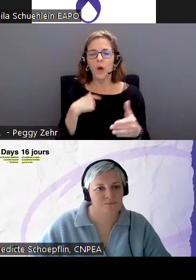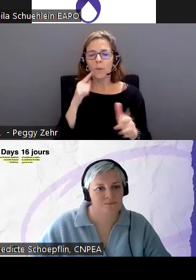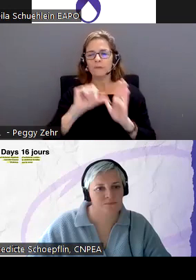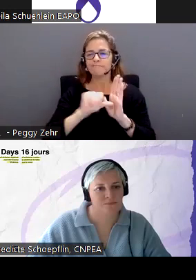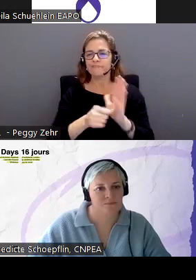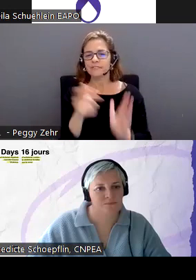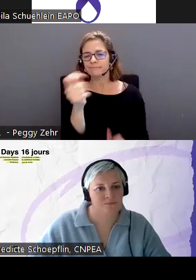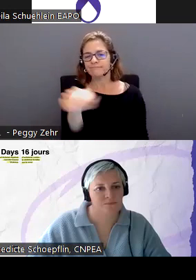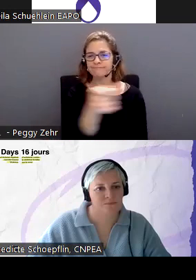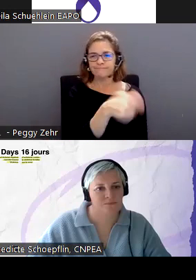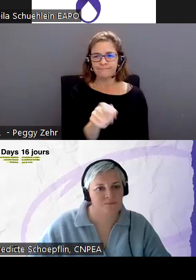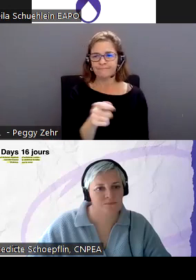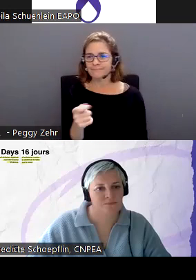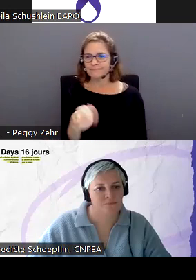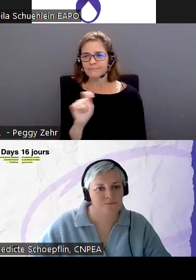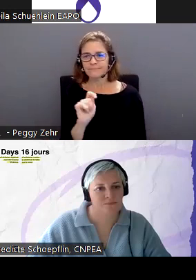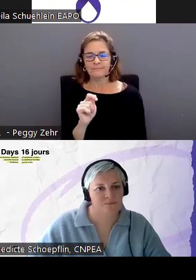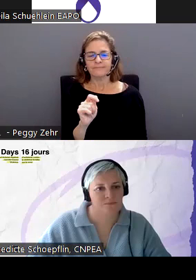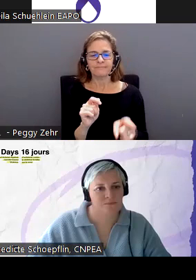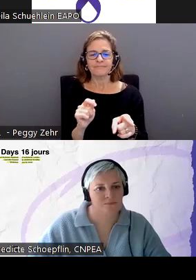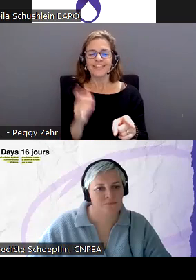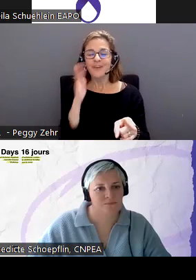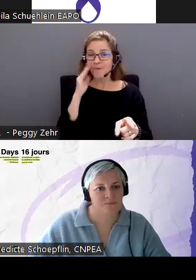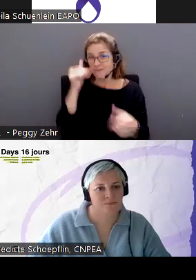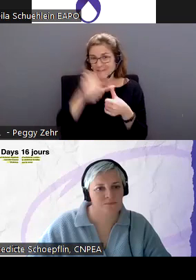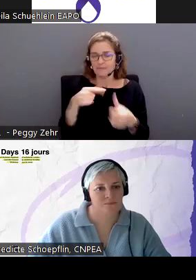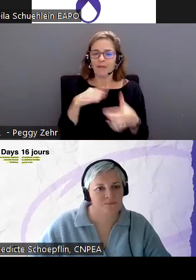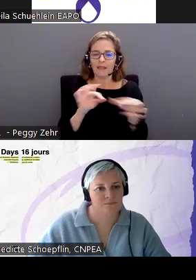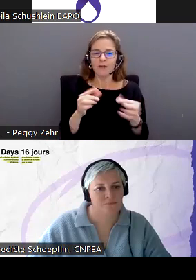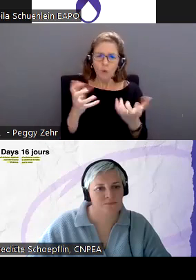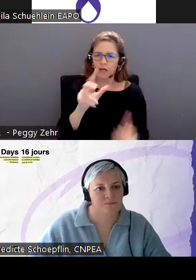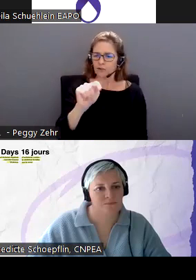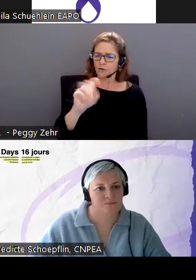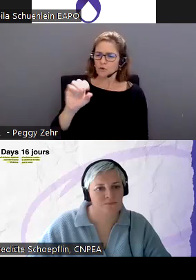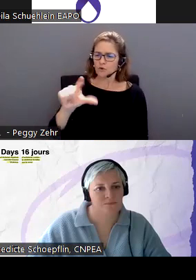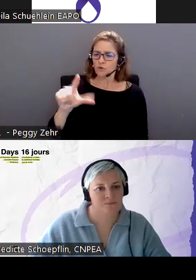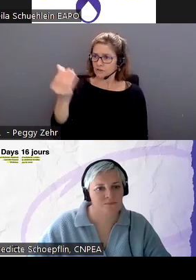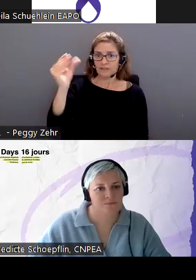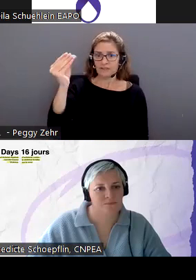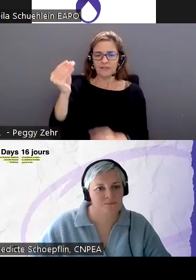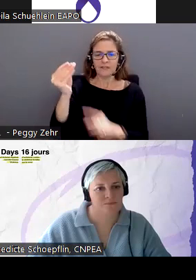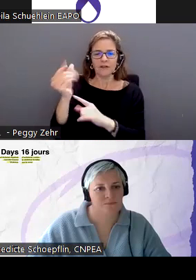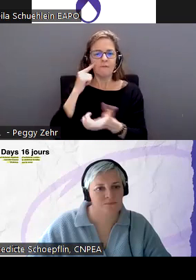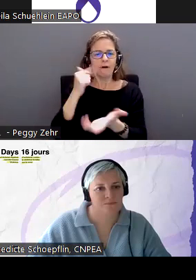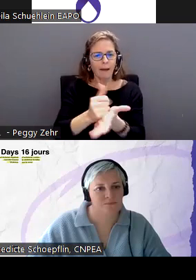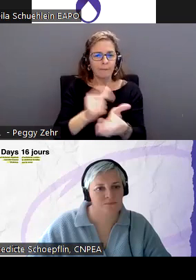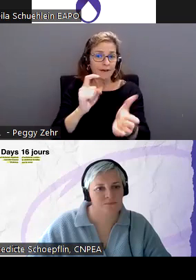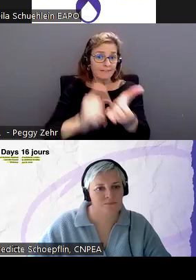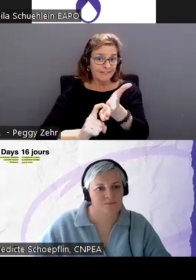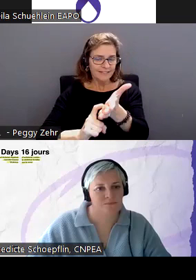is coming off of the idea about a tool, a thing that can help fix things.